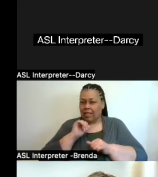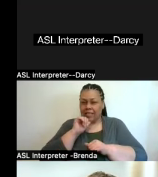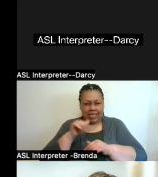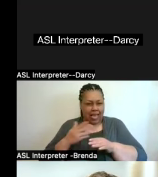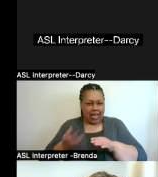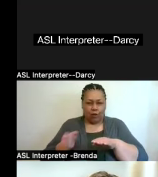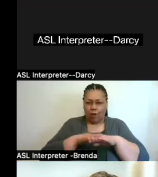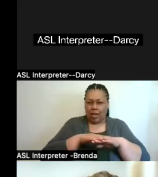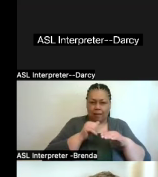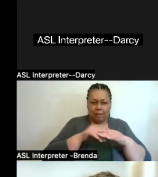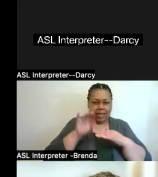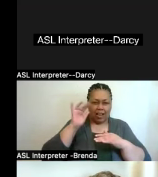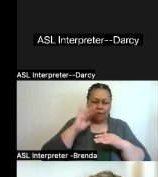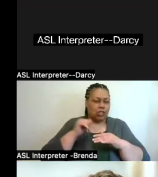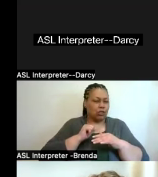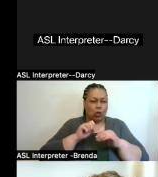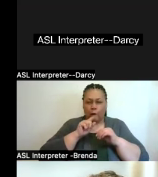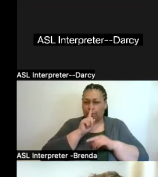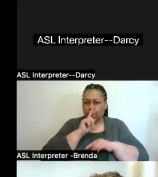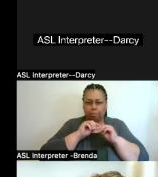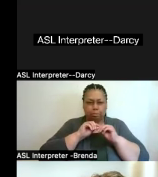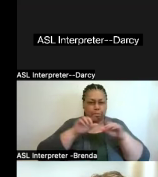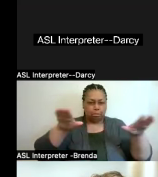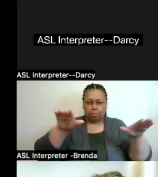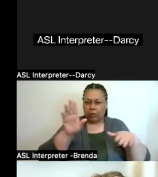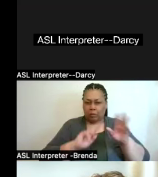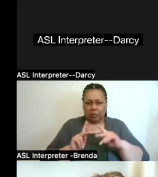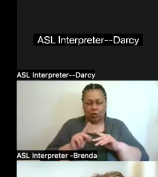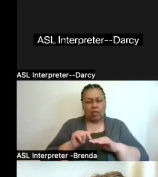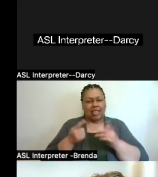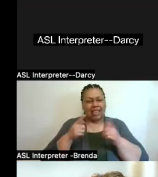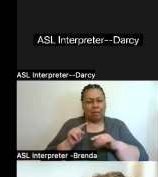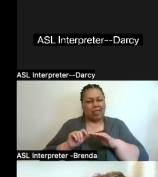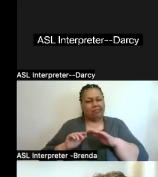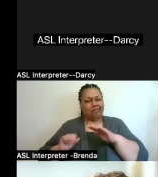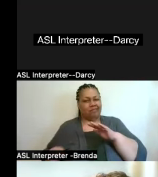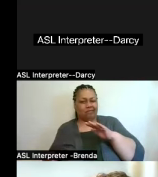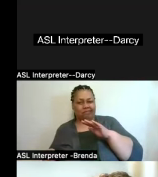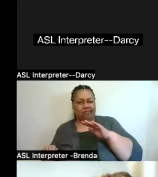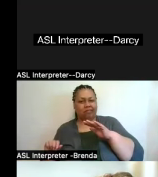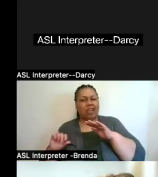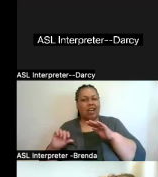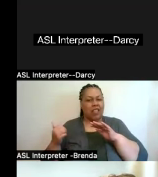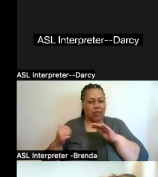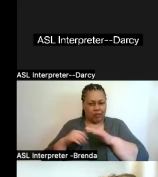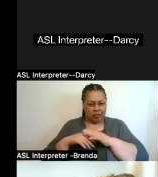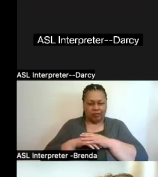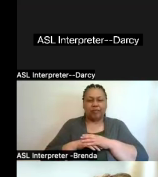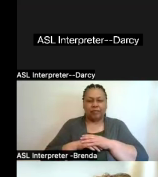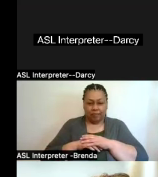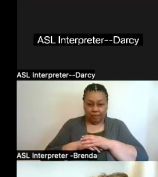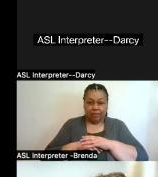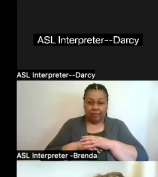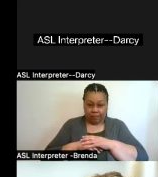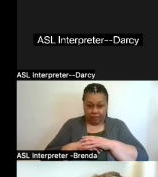in California. So no public alerts were actually issued to people in California for that earthquake. So not